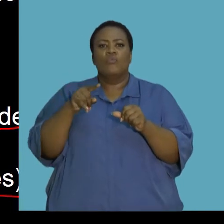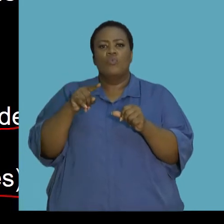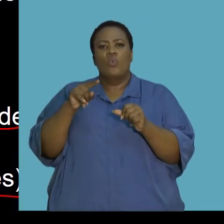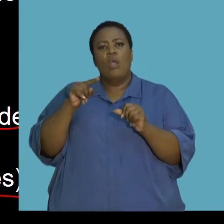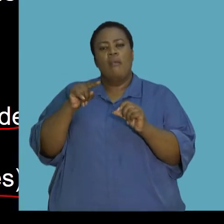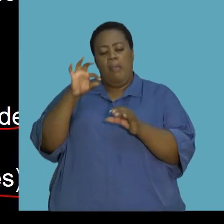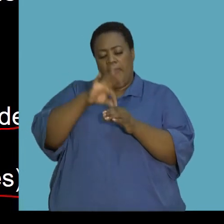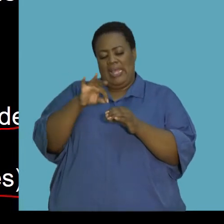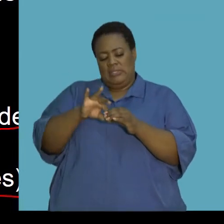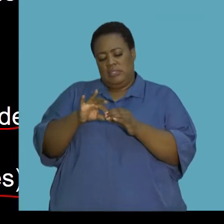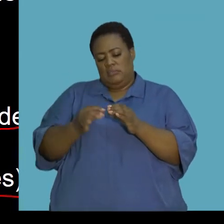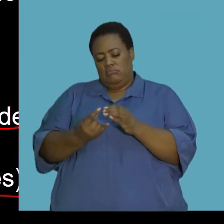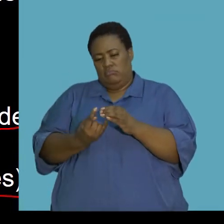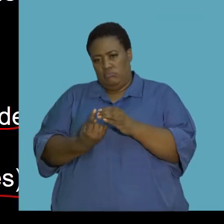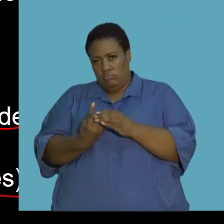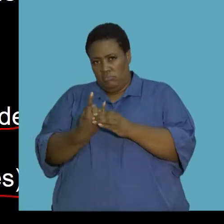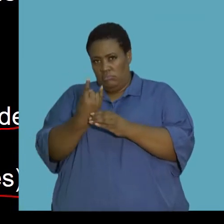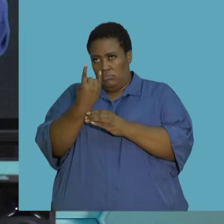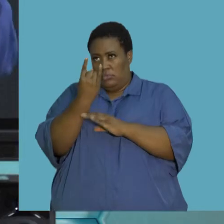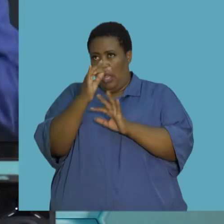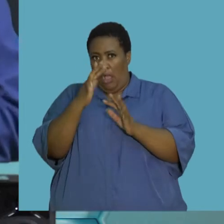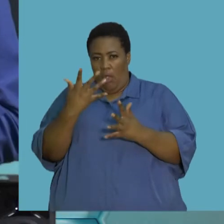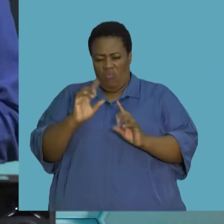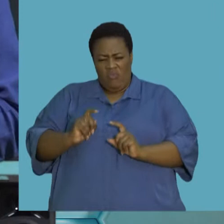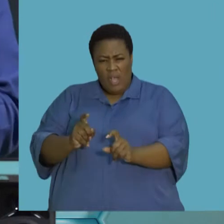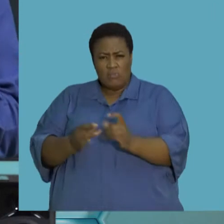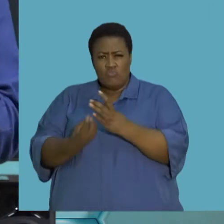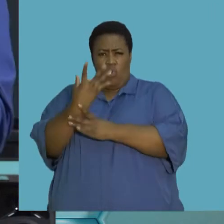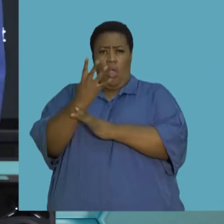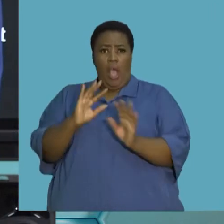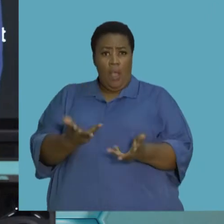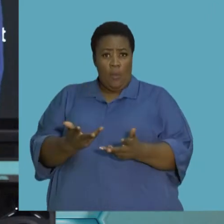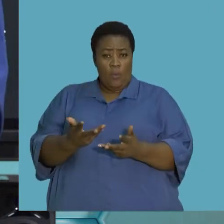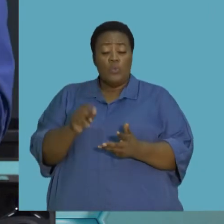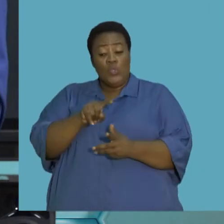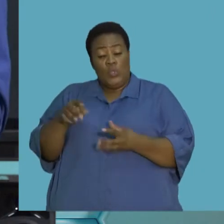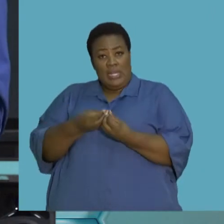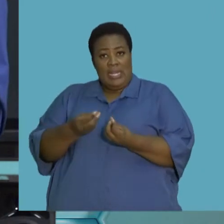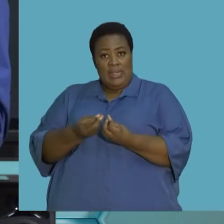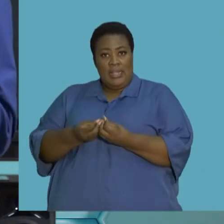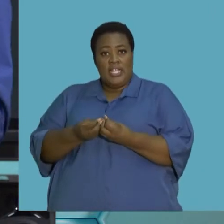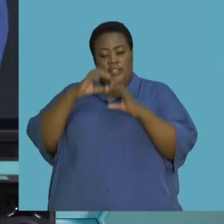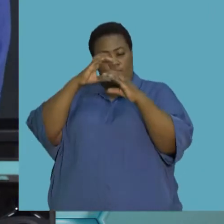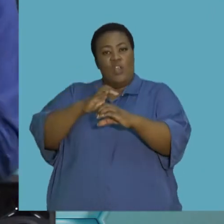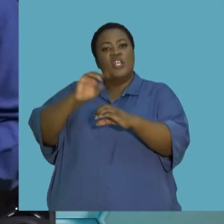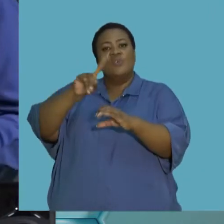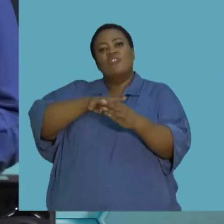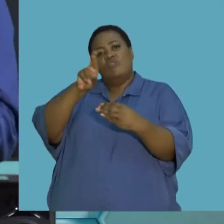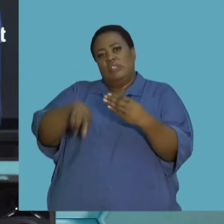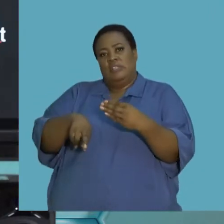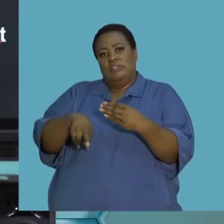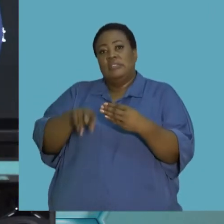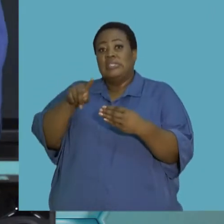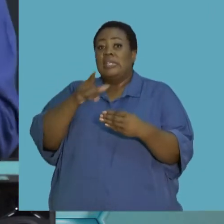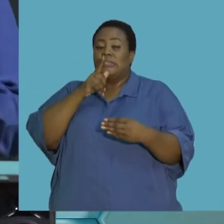height of a plant, measuring how quickly it grows, those are measurables that talk to results. And